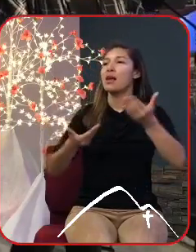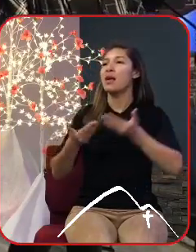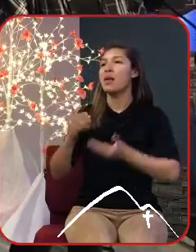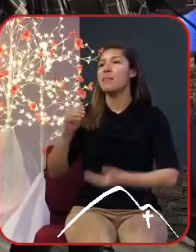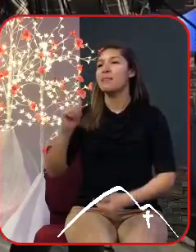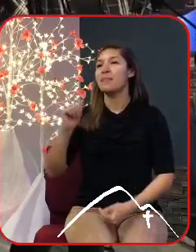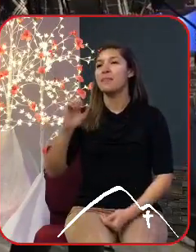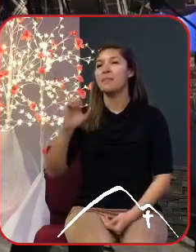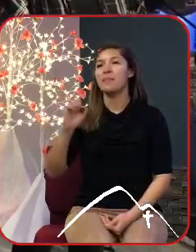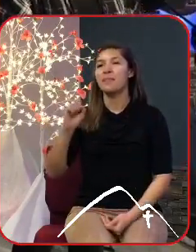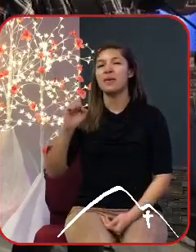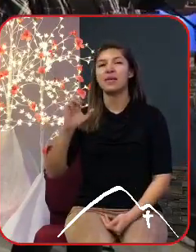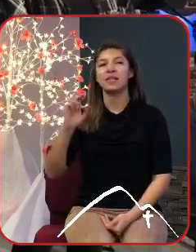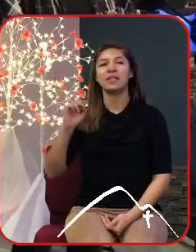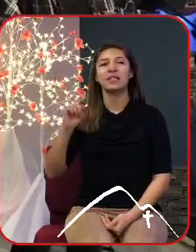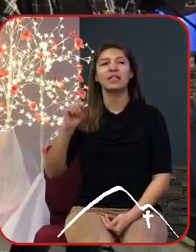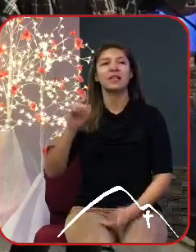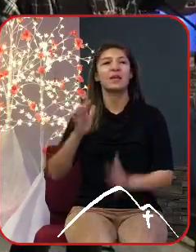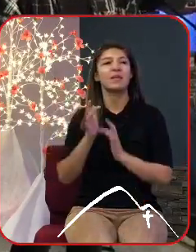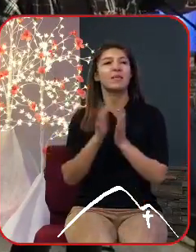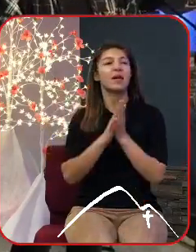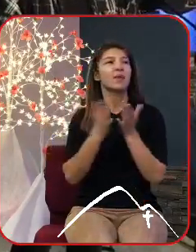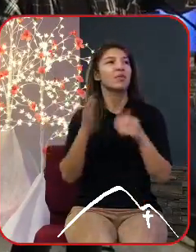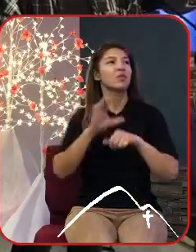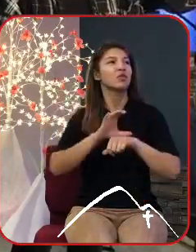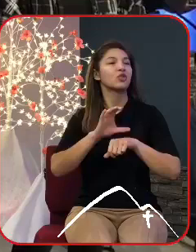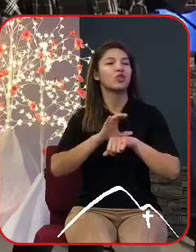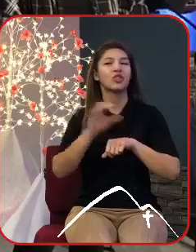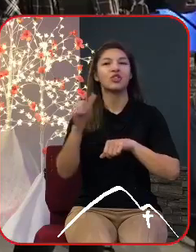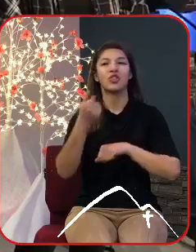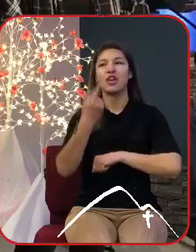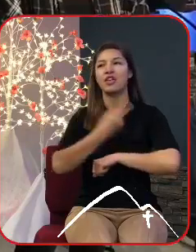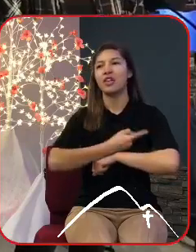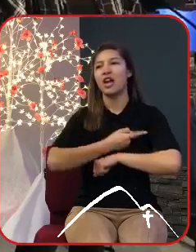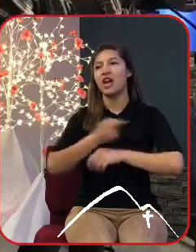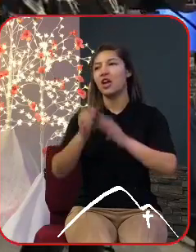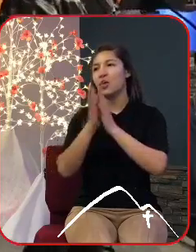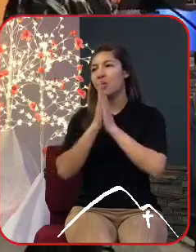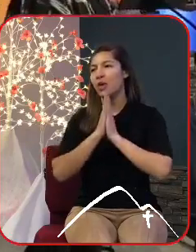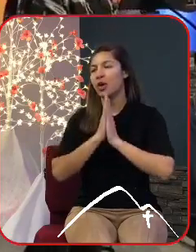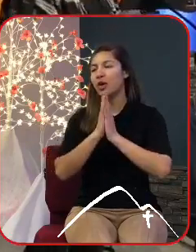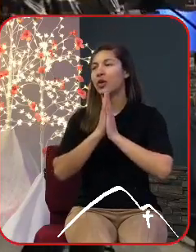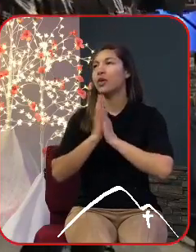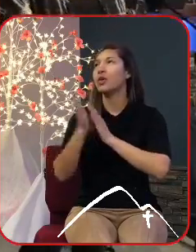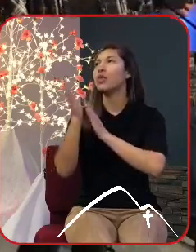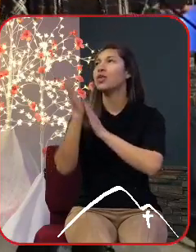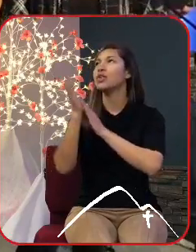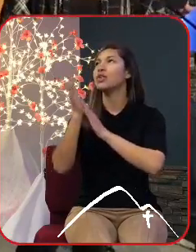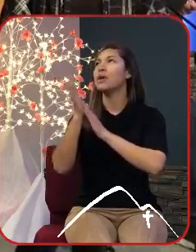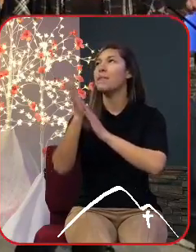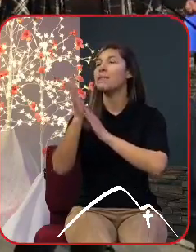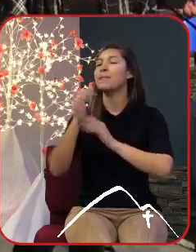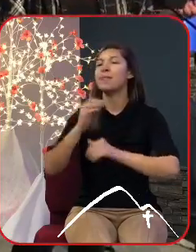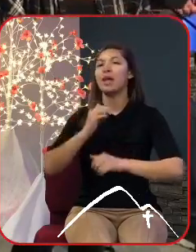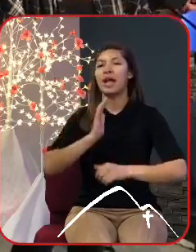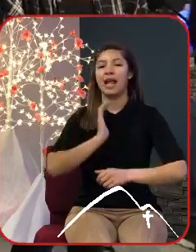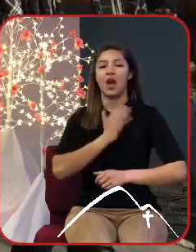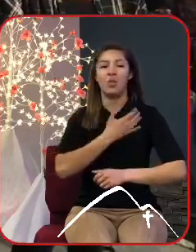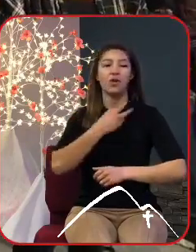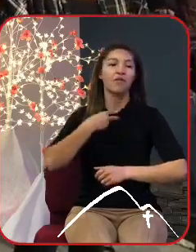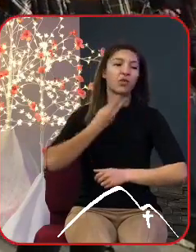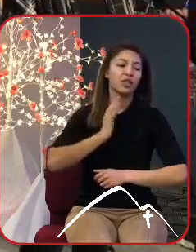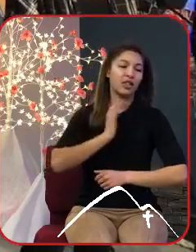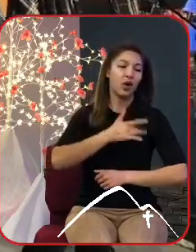Church for another day of prayer and worship, lifting our voices and our hearts to the